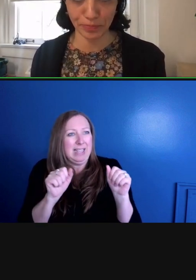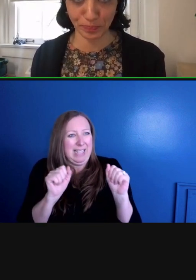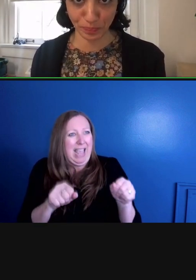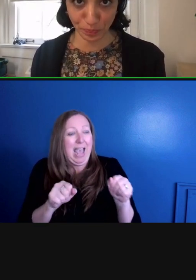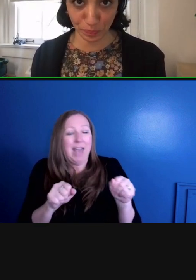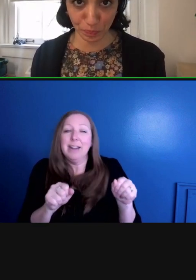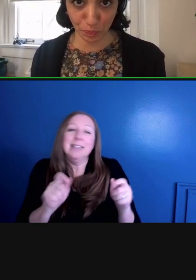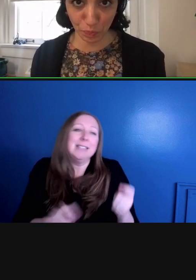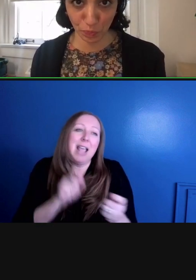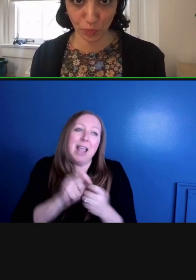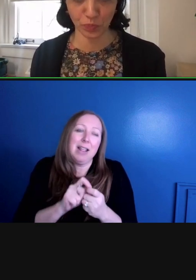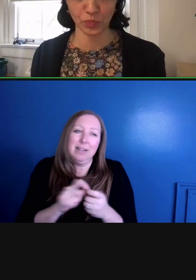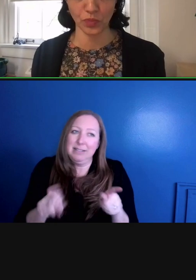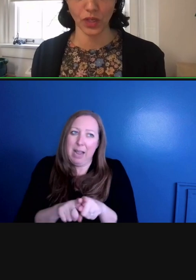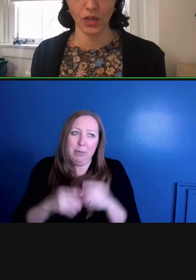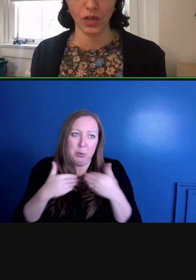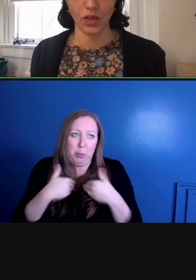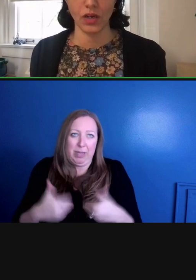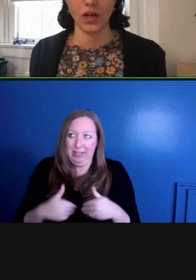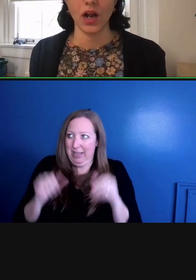stimuli.